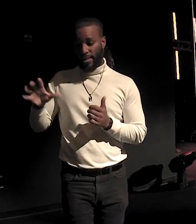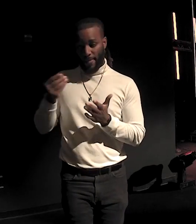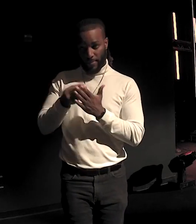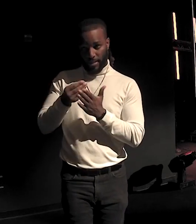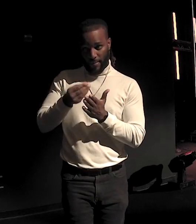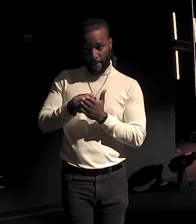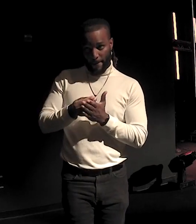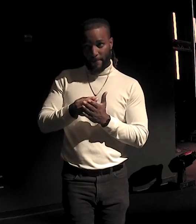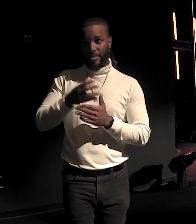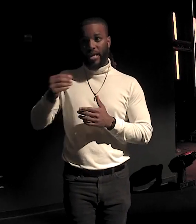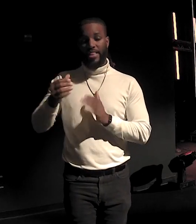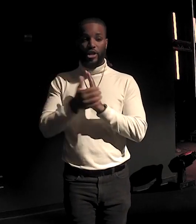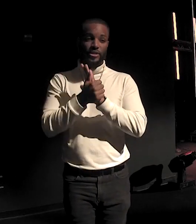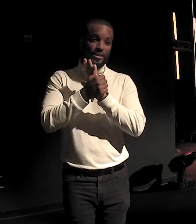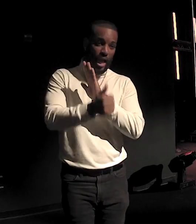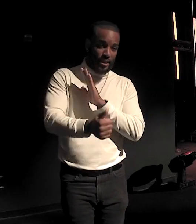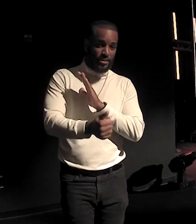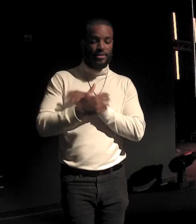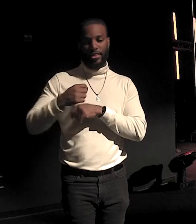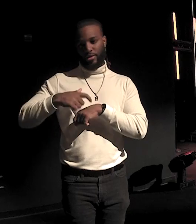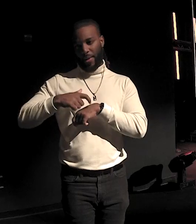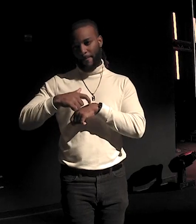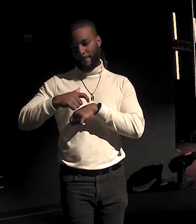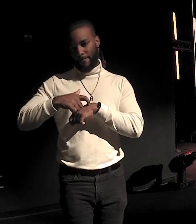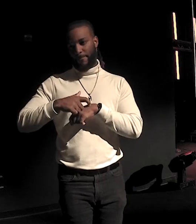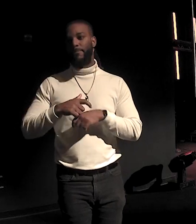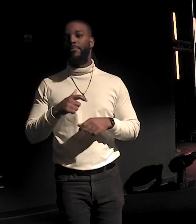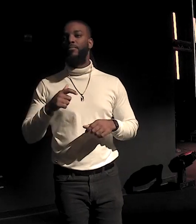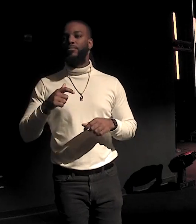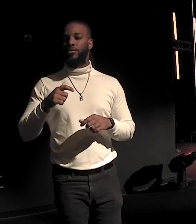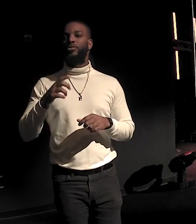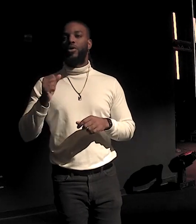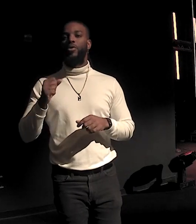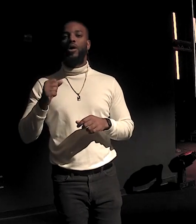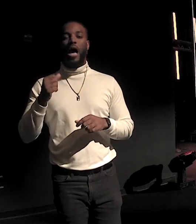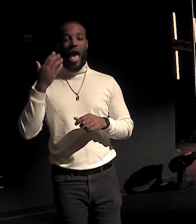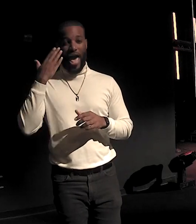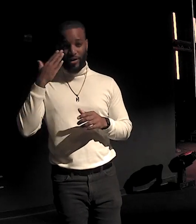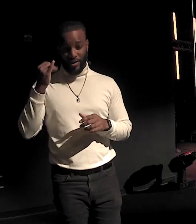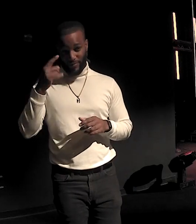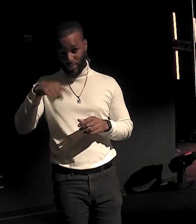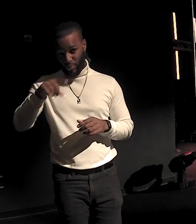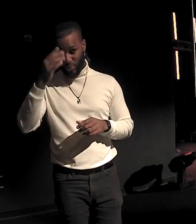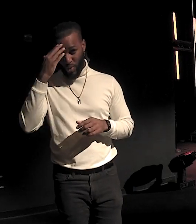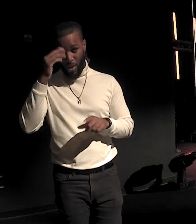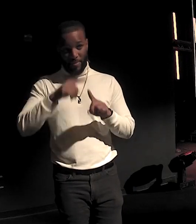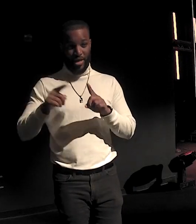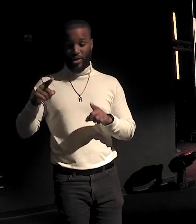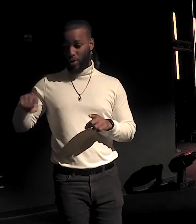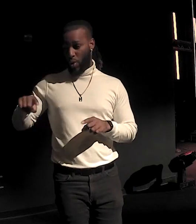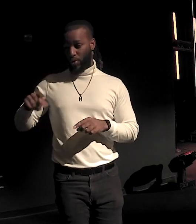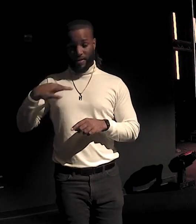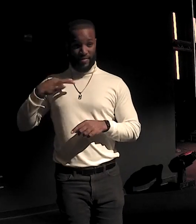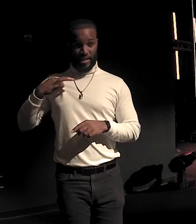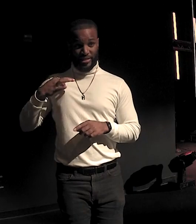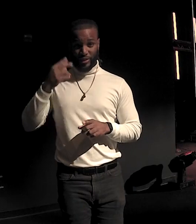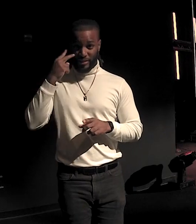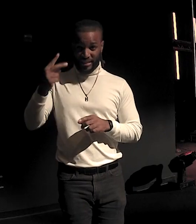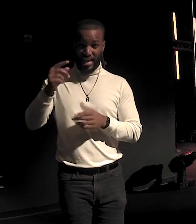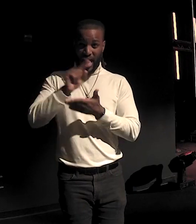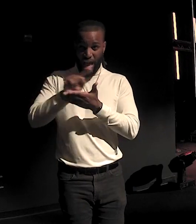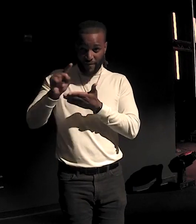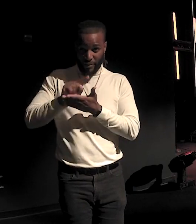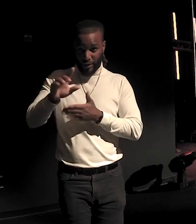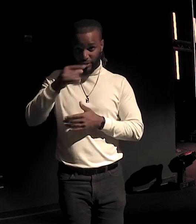money and their talents and their time. And I don't know if you know, parents, but those Vineyard Kids volunteers that you see every week